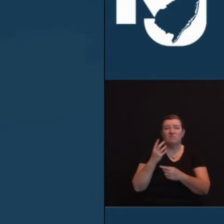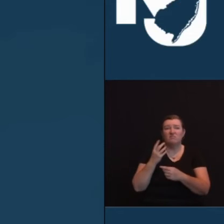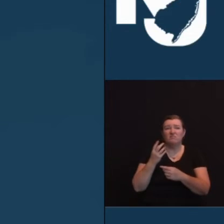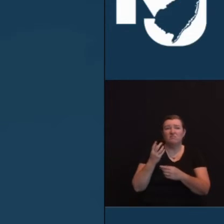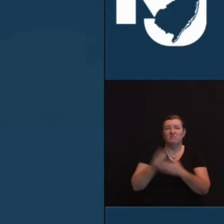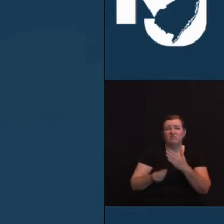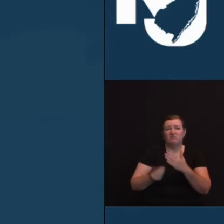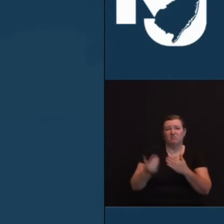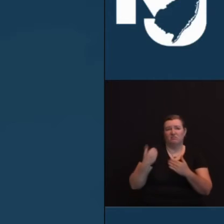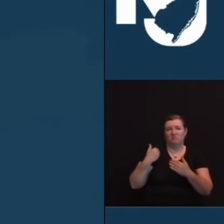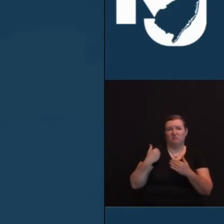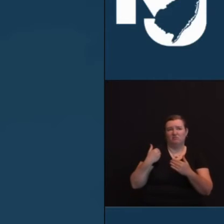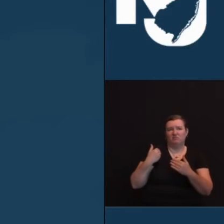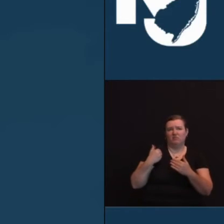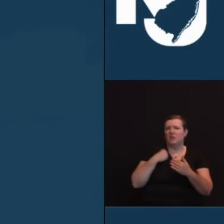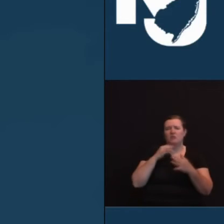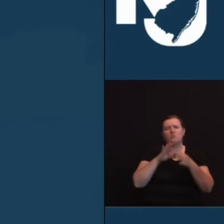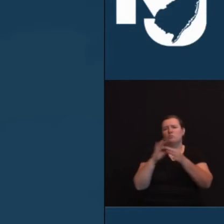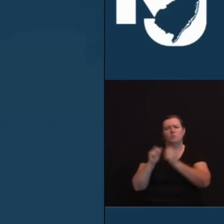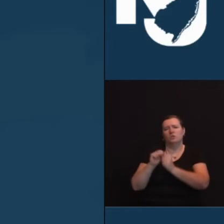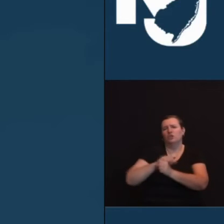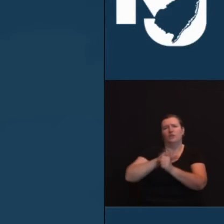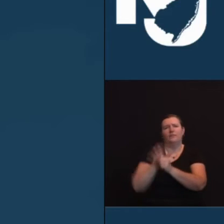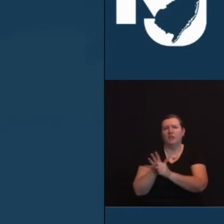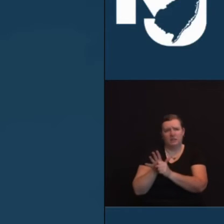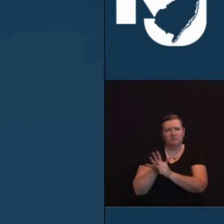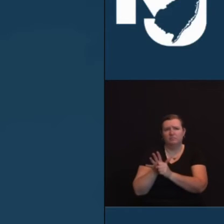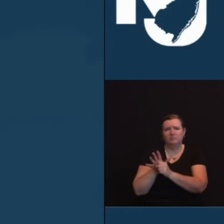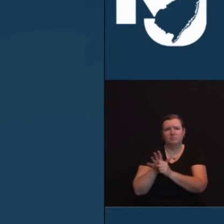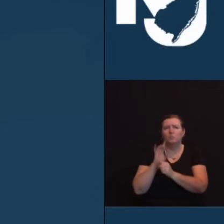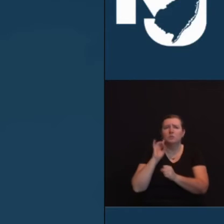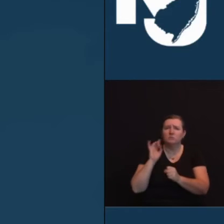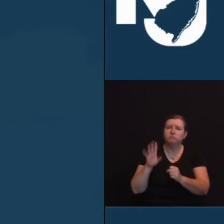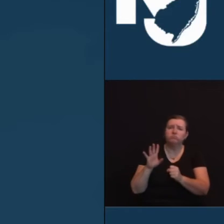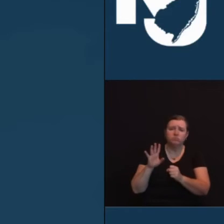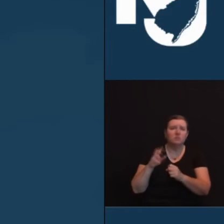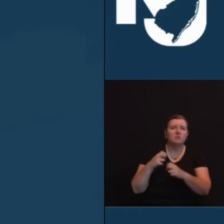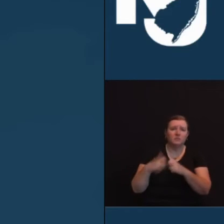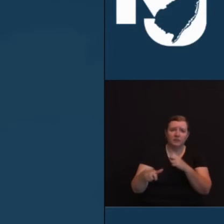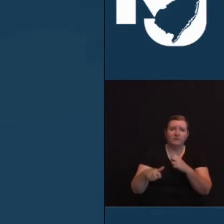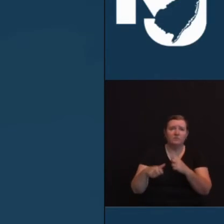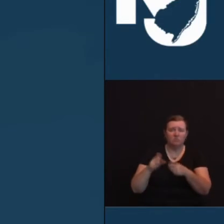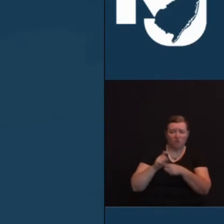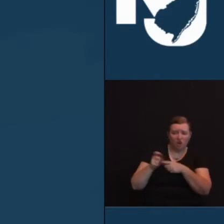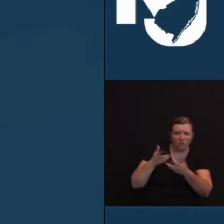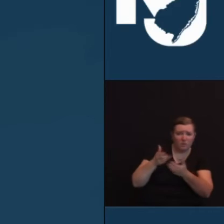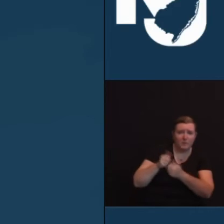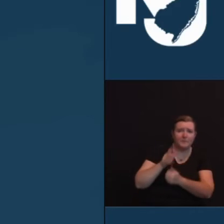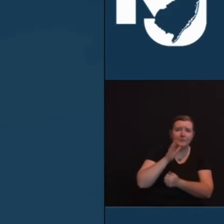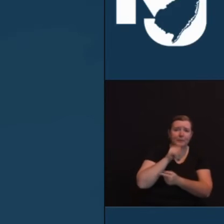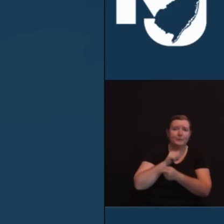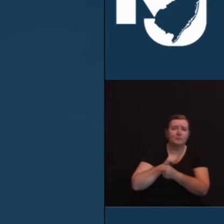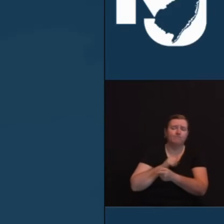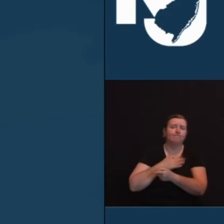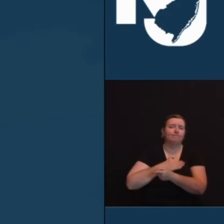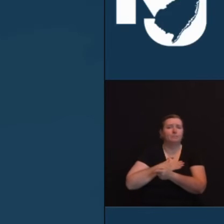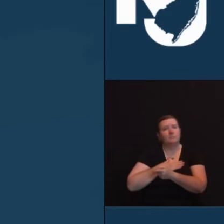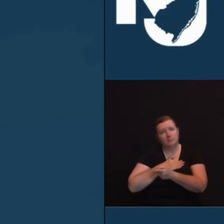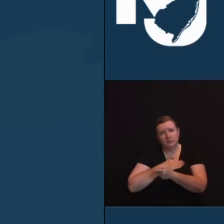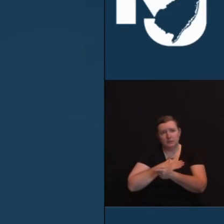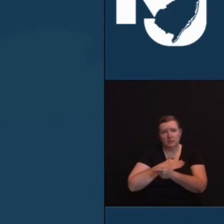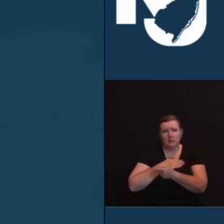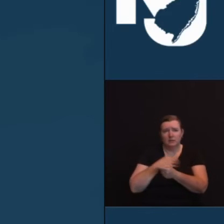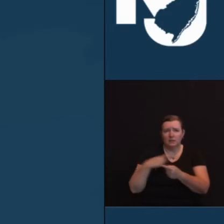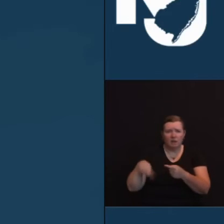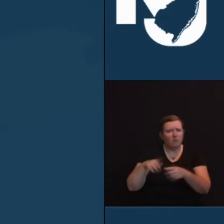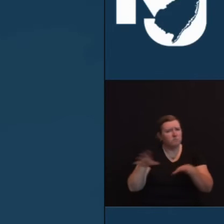COVID. One of the toughest calls, frankly, I've been a part of, and forget about me, just what they did for that little guy